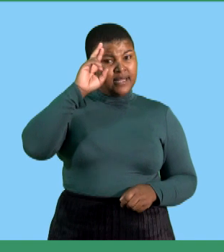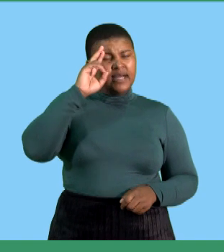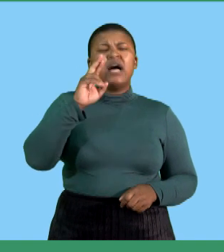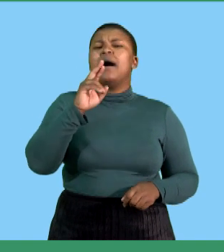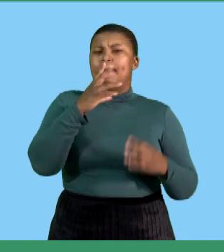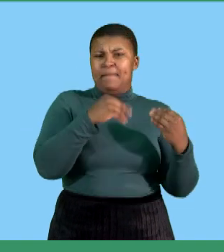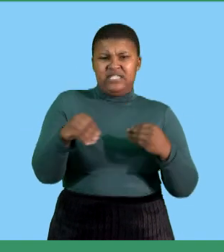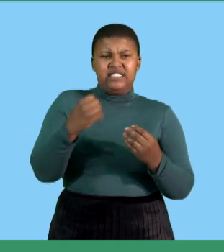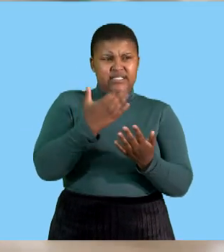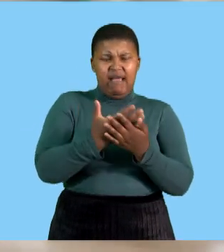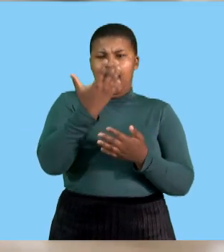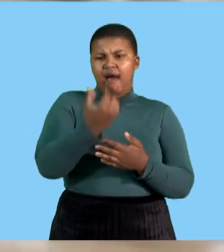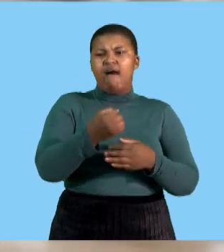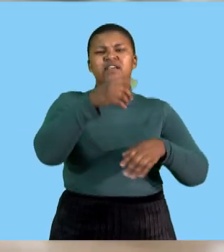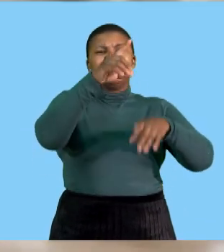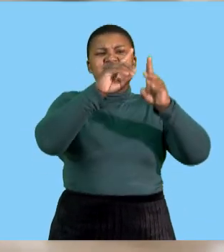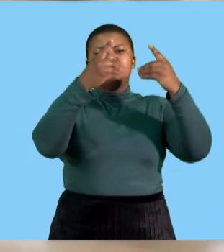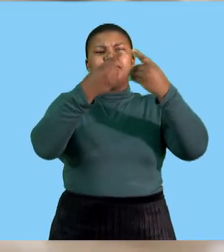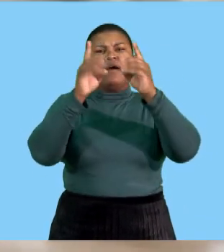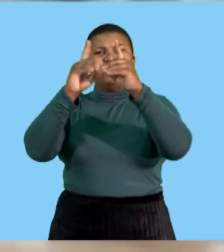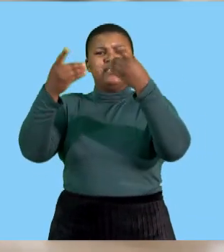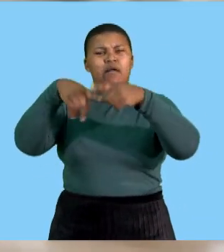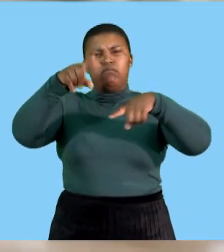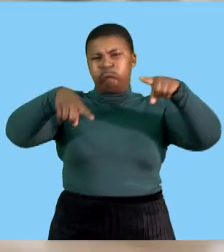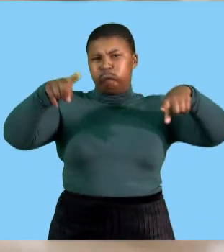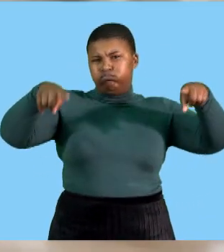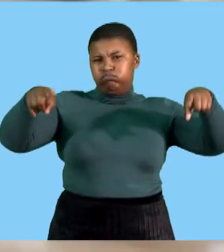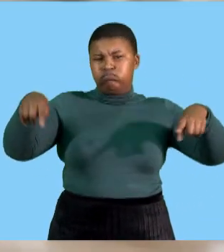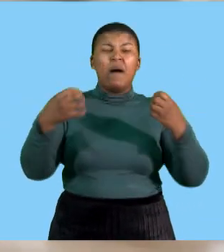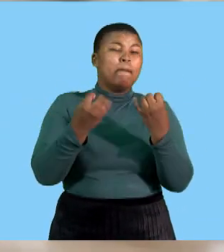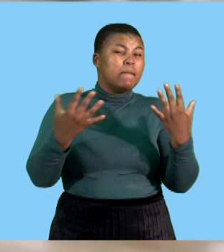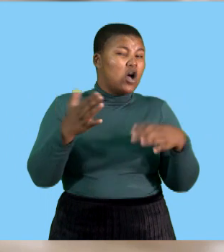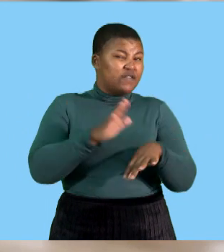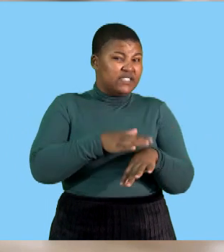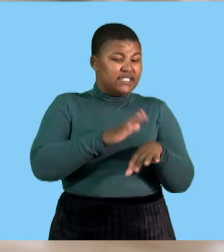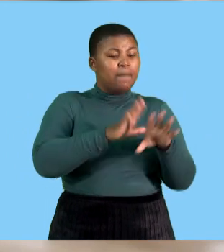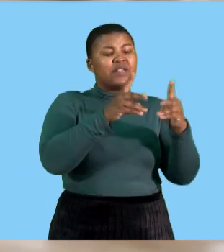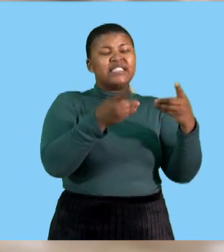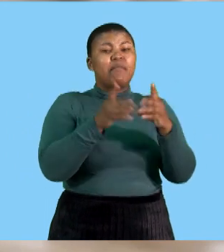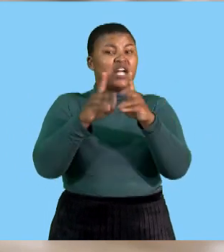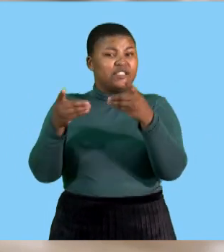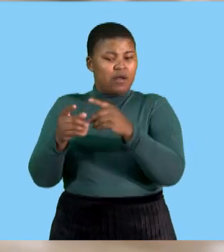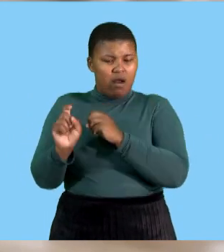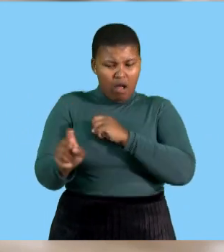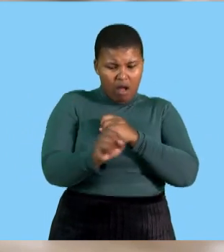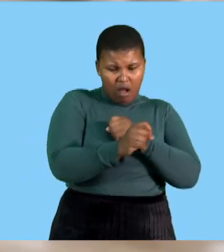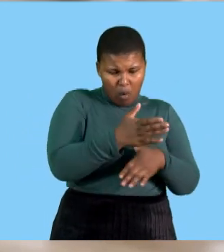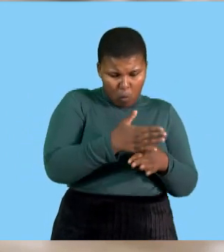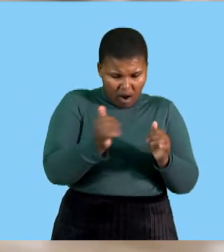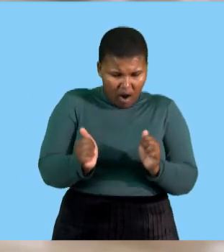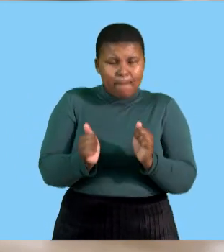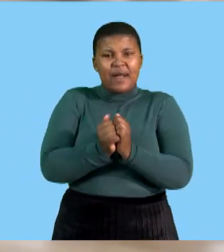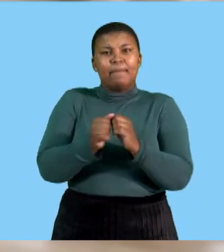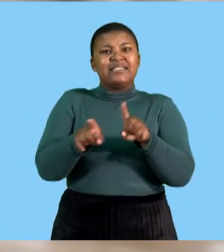have different departments, and sometimes, most of the times, these departments are connected to a